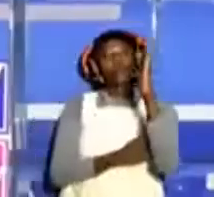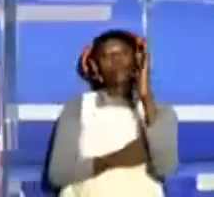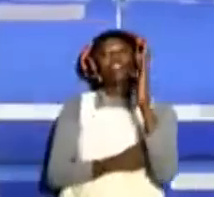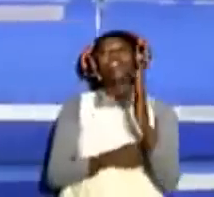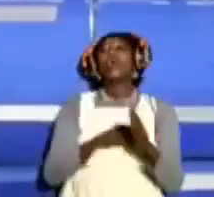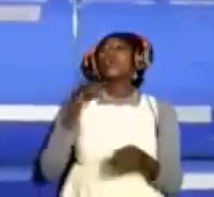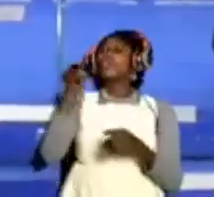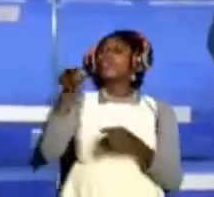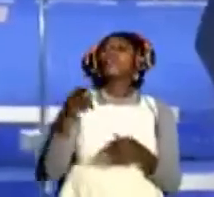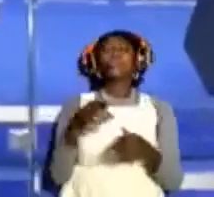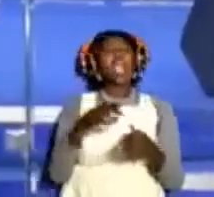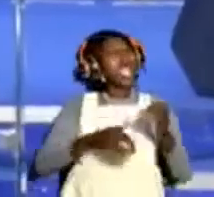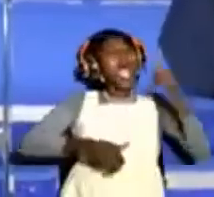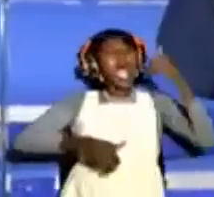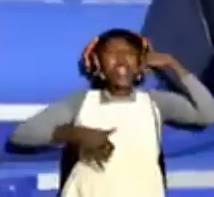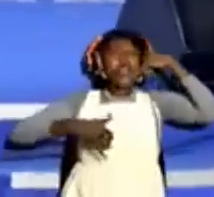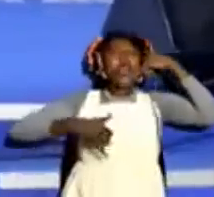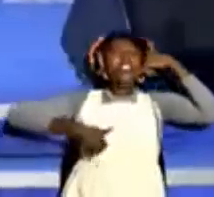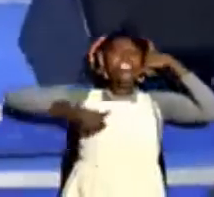Oh, chief!